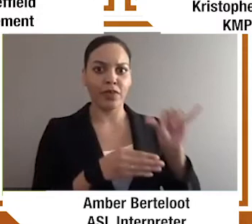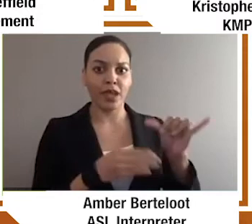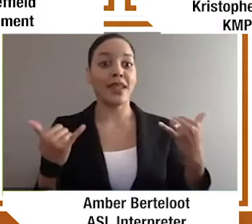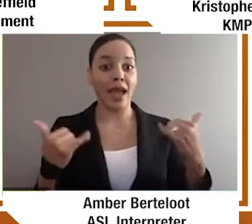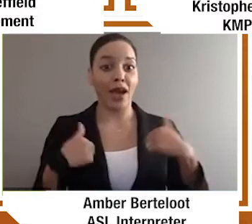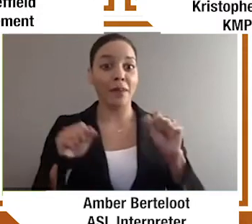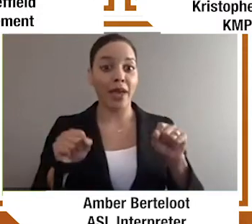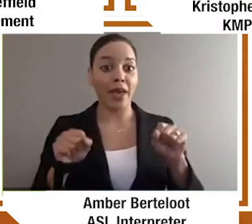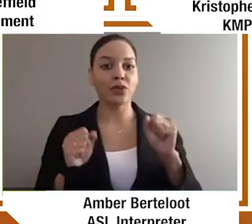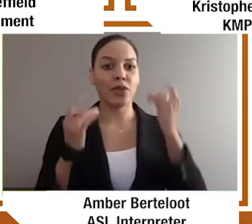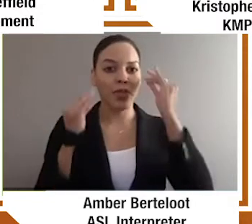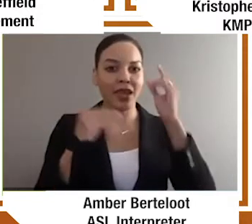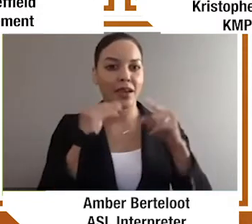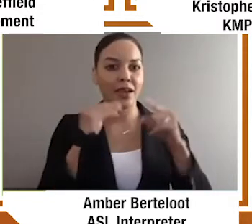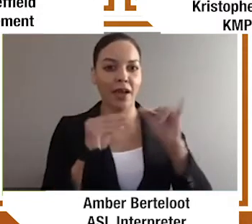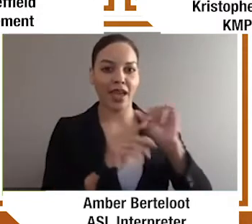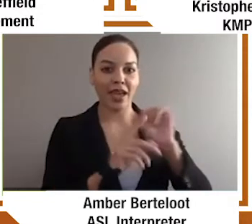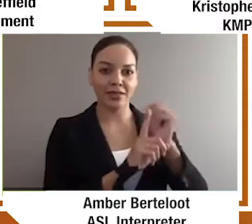really think,